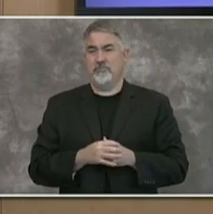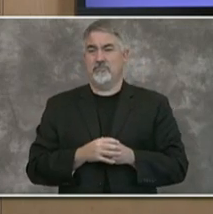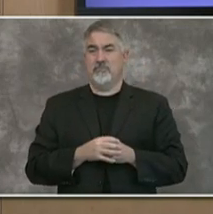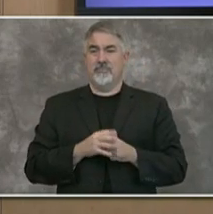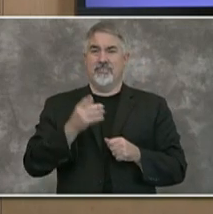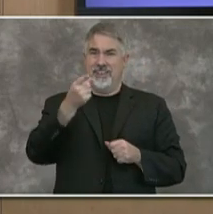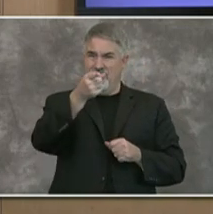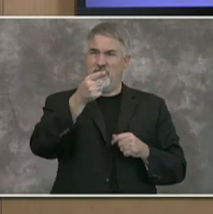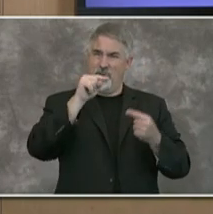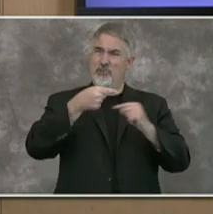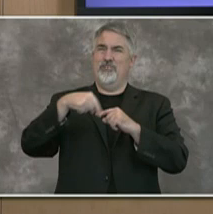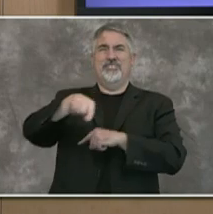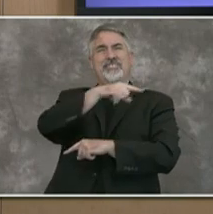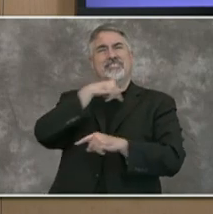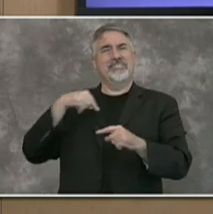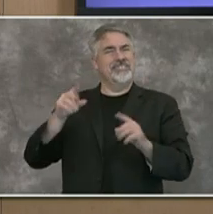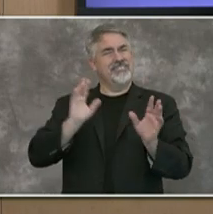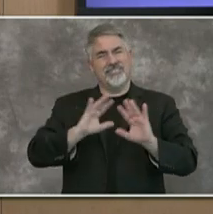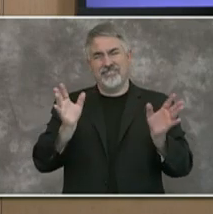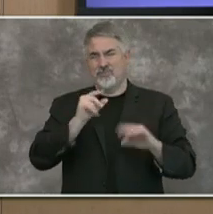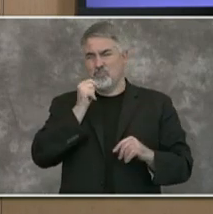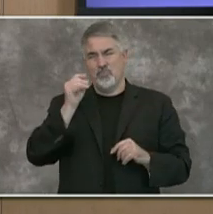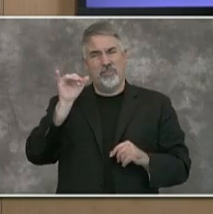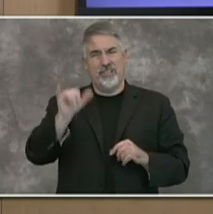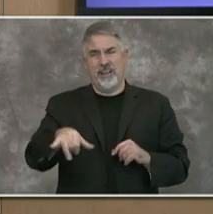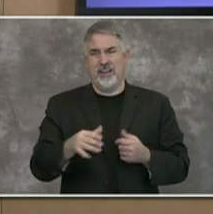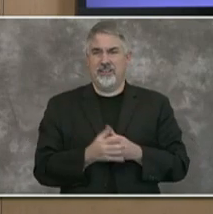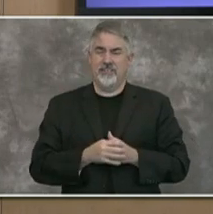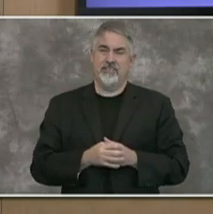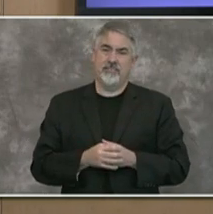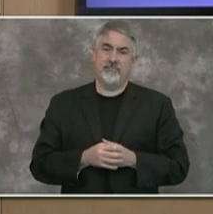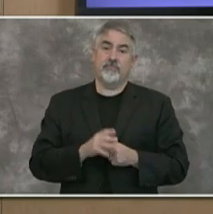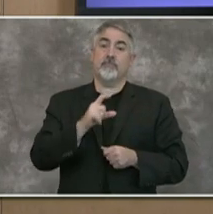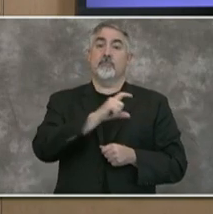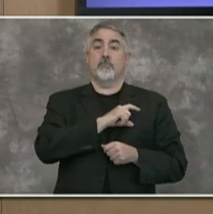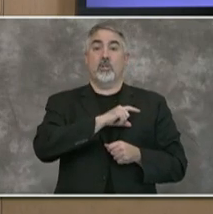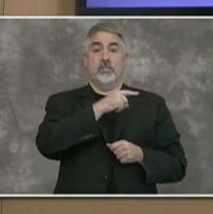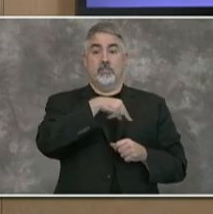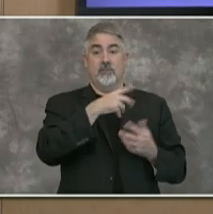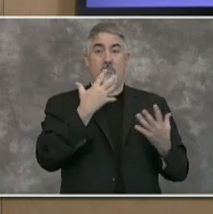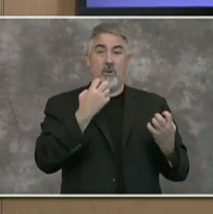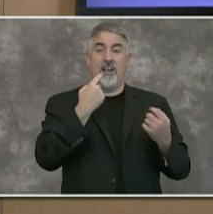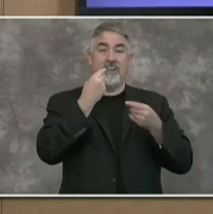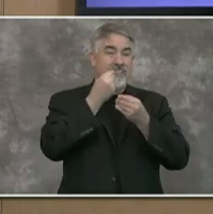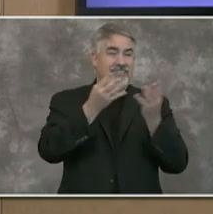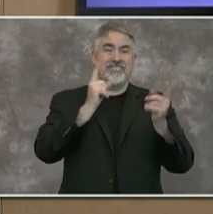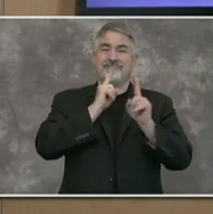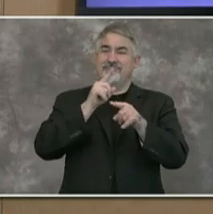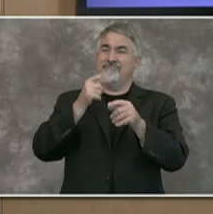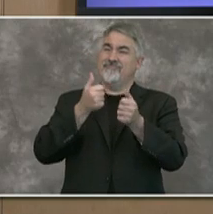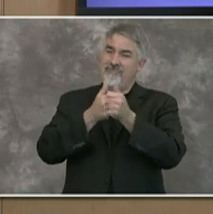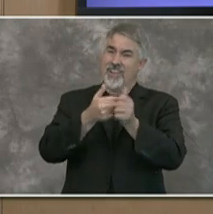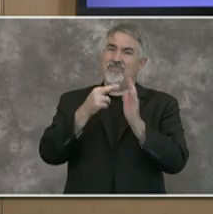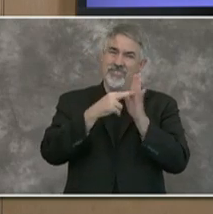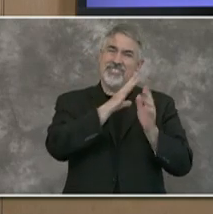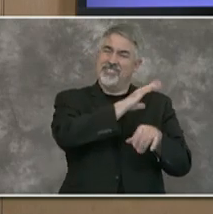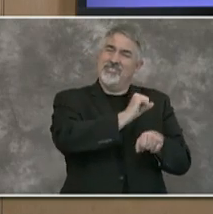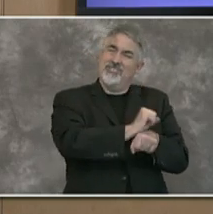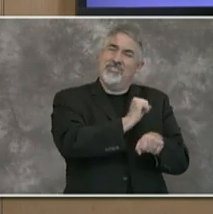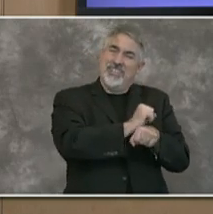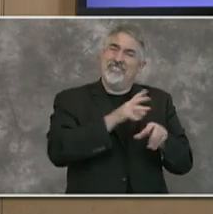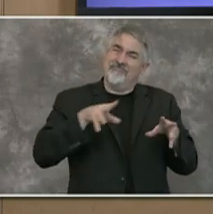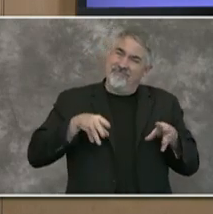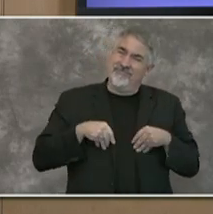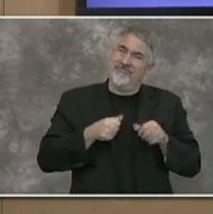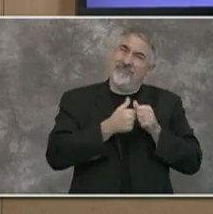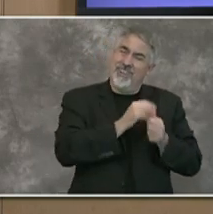refer you back to law enforcement in terms of their disclosure on what they want to report out on who they cite and when. But again, a reminder to us all that it shouldn't take